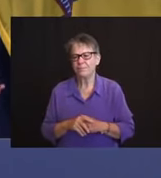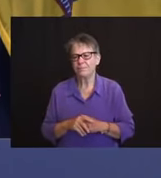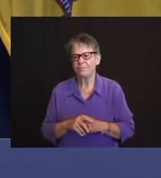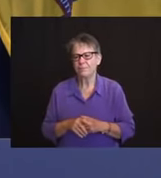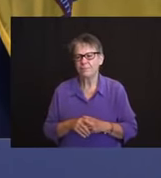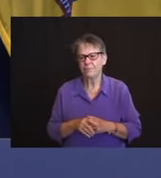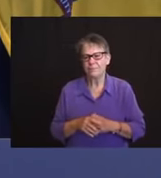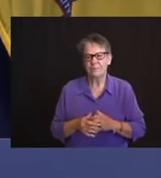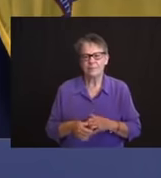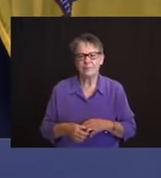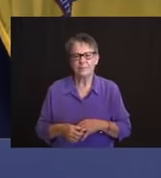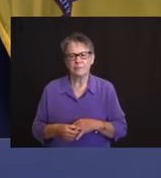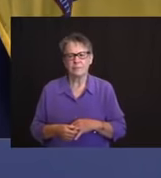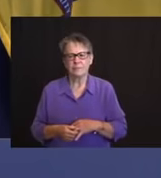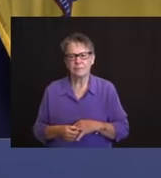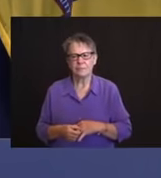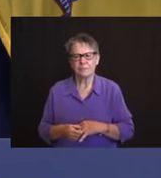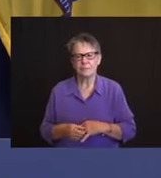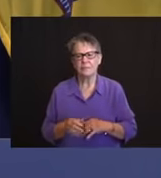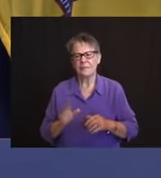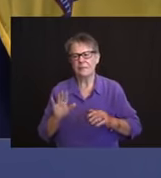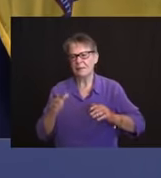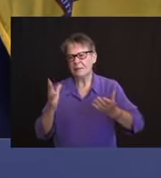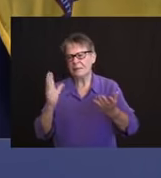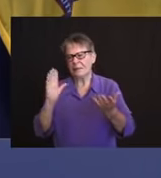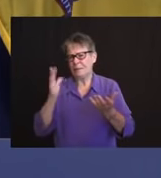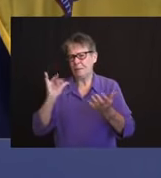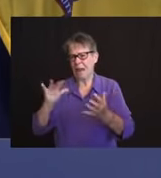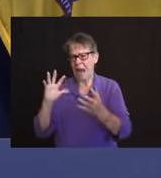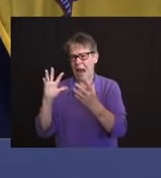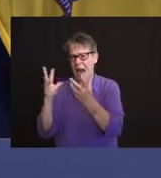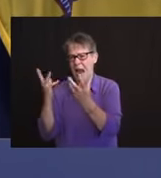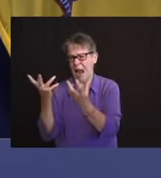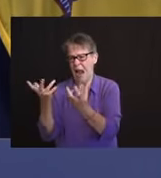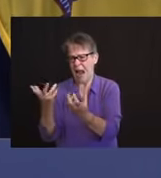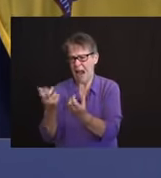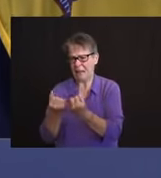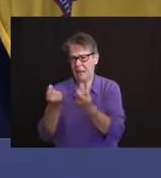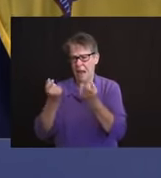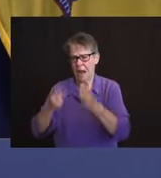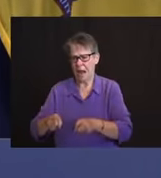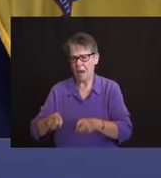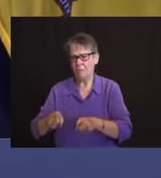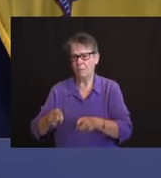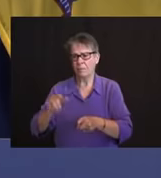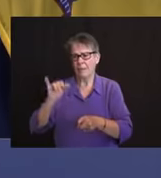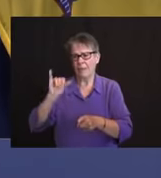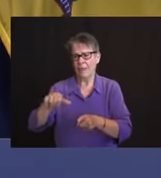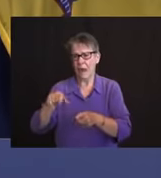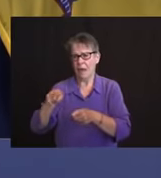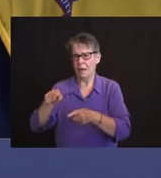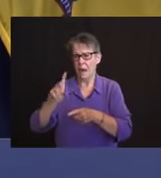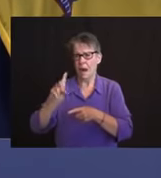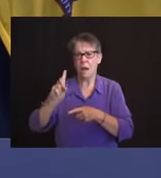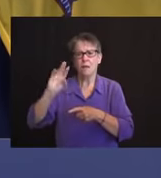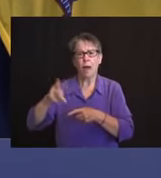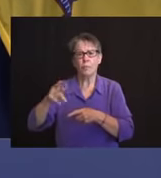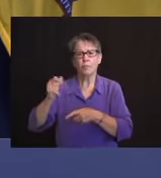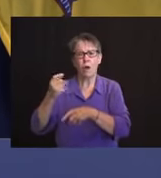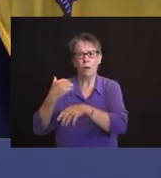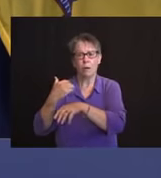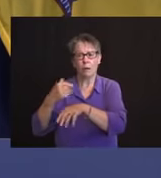flipped over on the trooper's car. So sort of you talk about the fluke beyond the word fluke. We're going to start over here in a